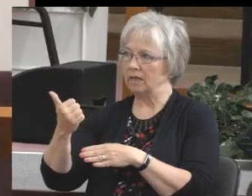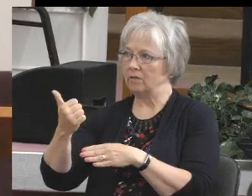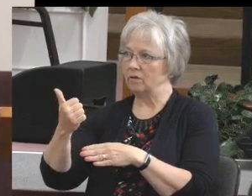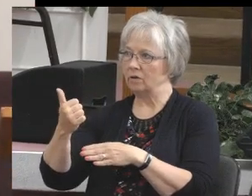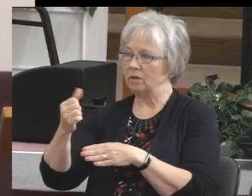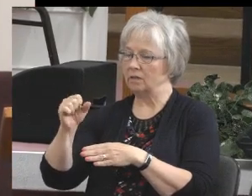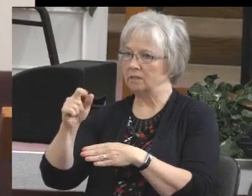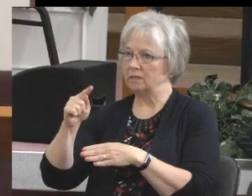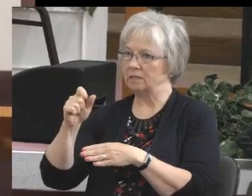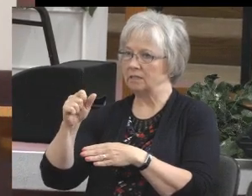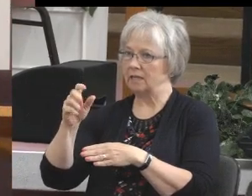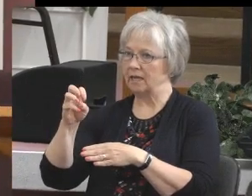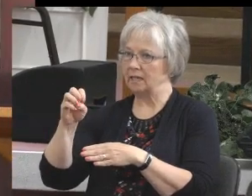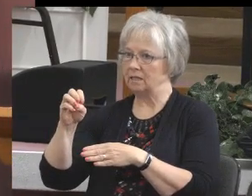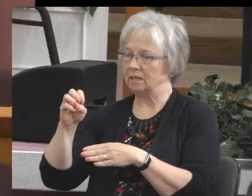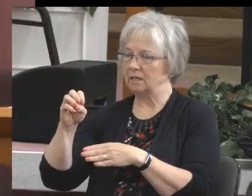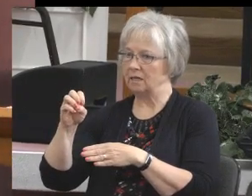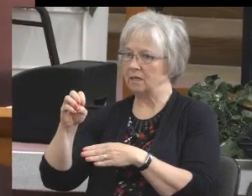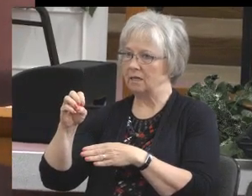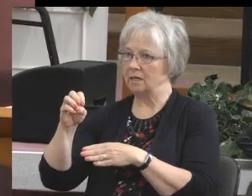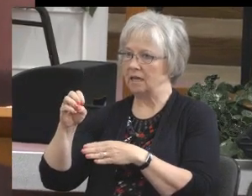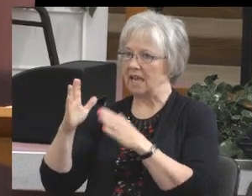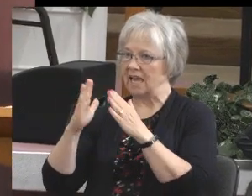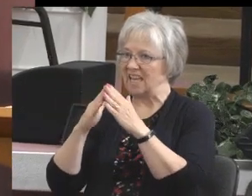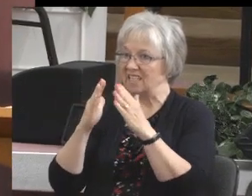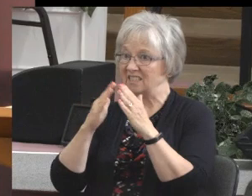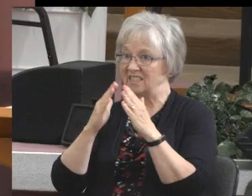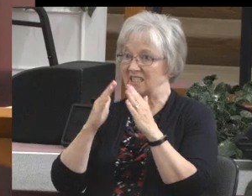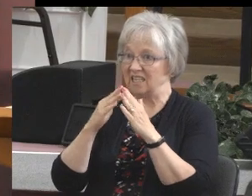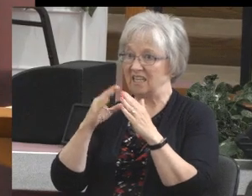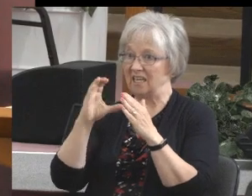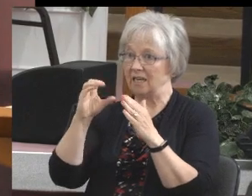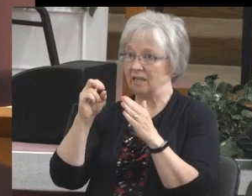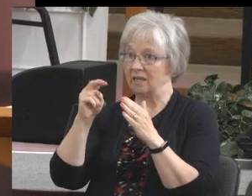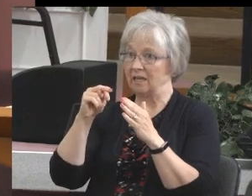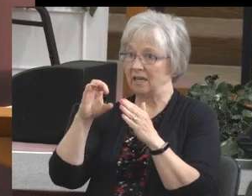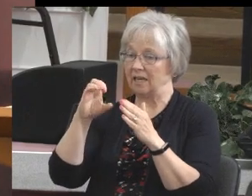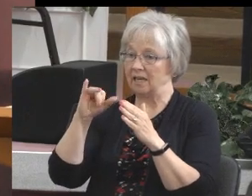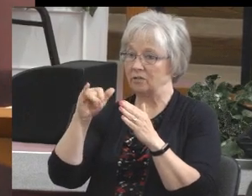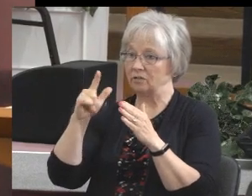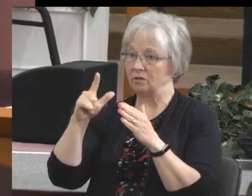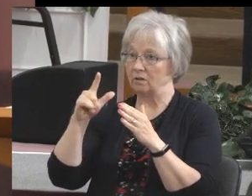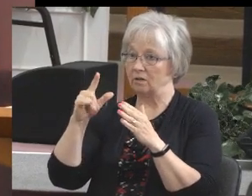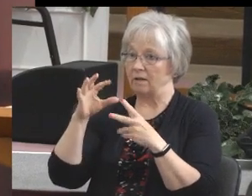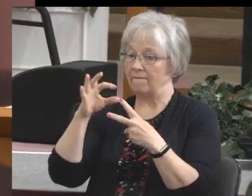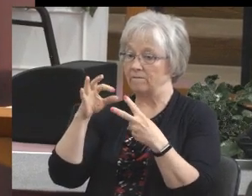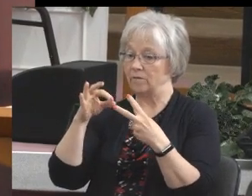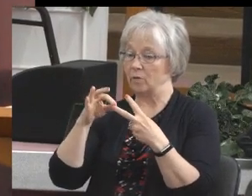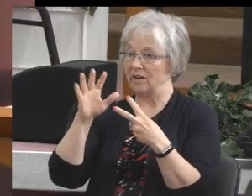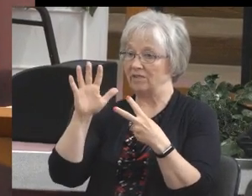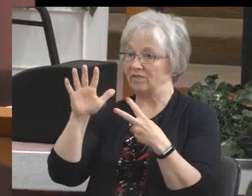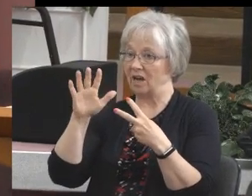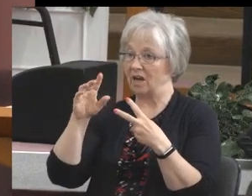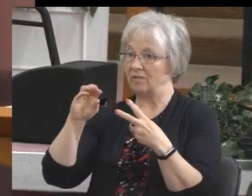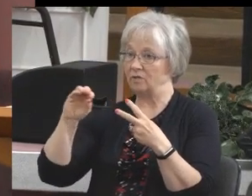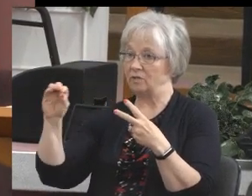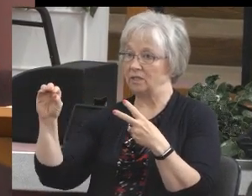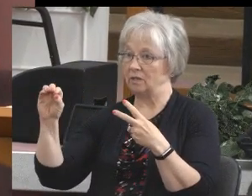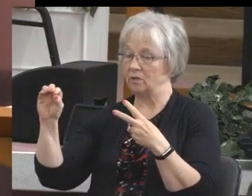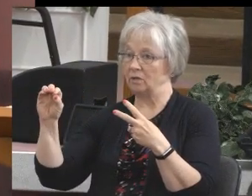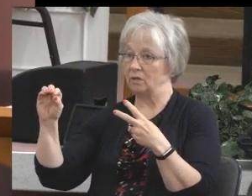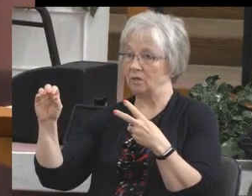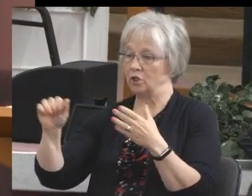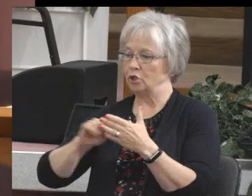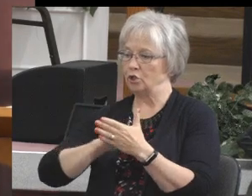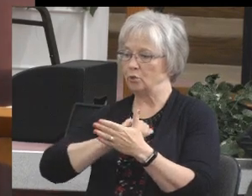a city council voted 5-0 to remove the Pledge of